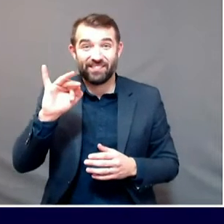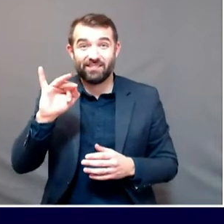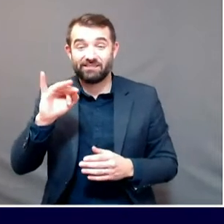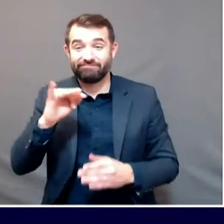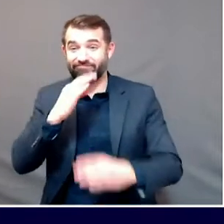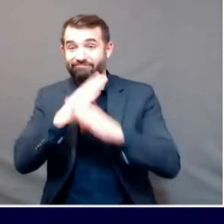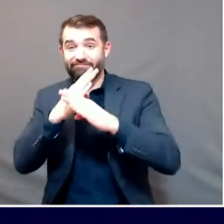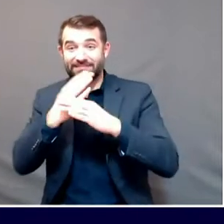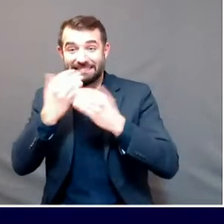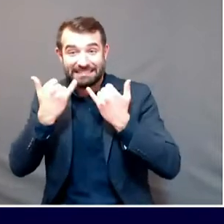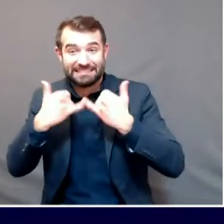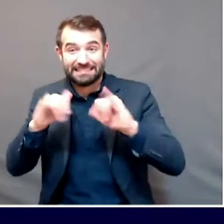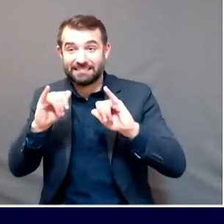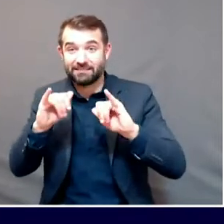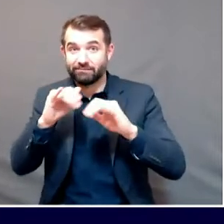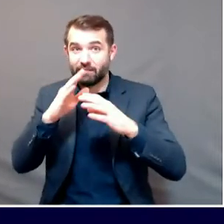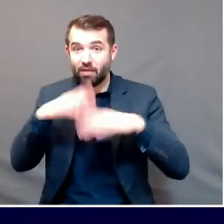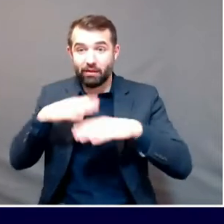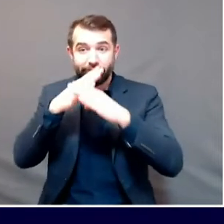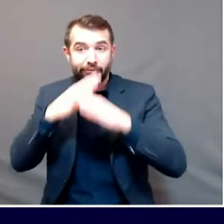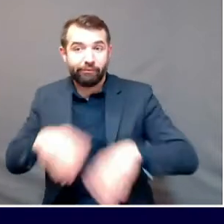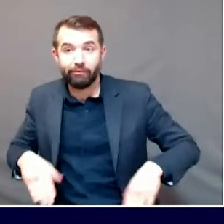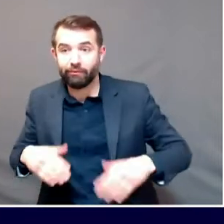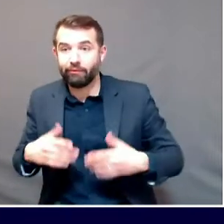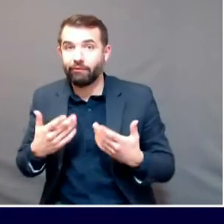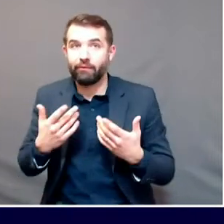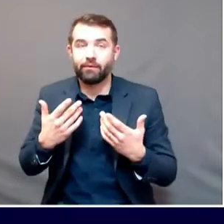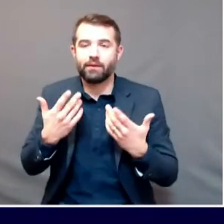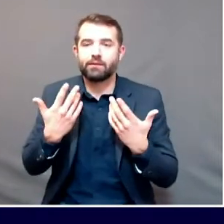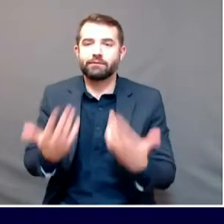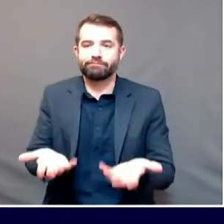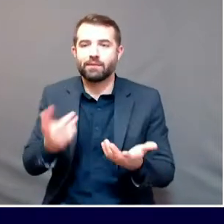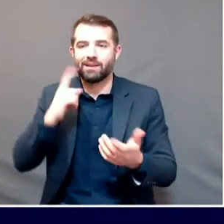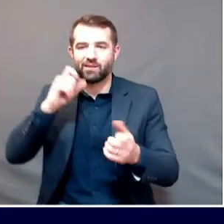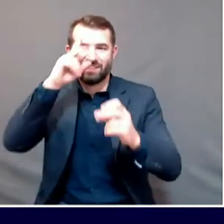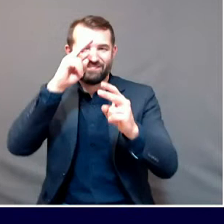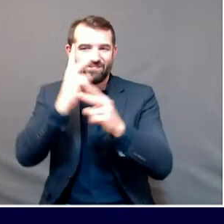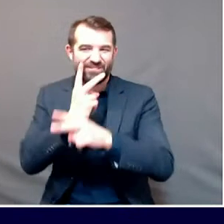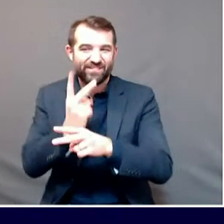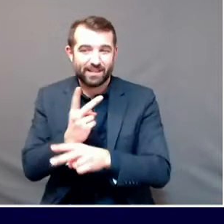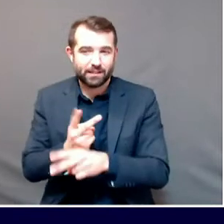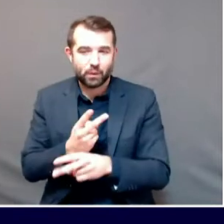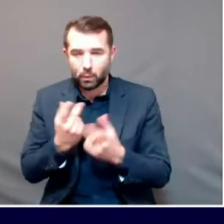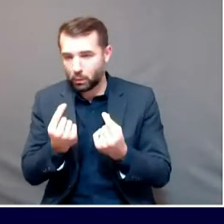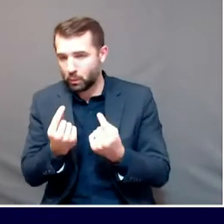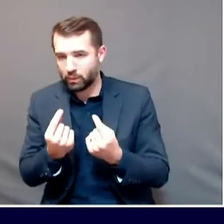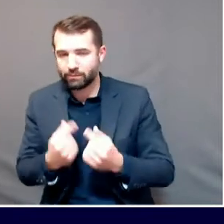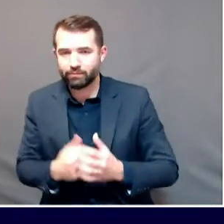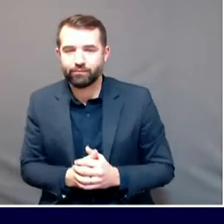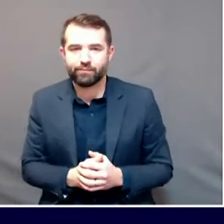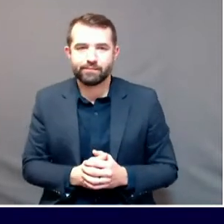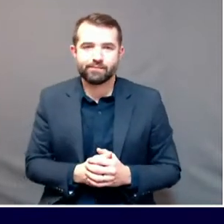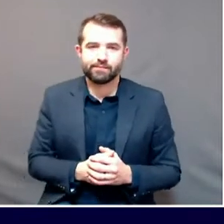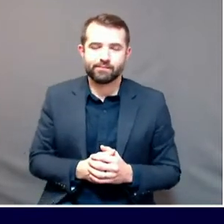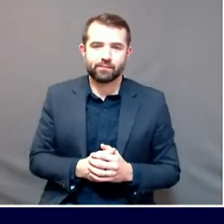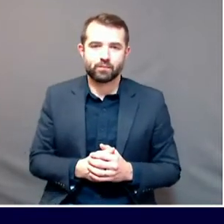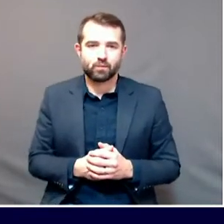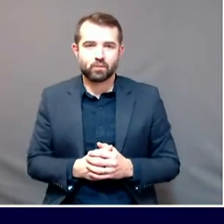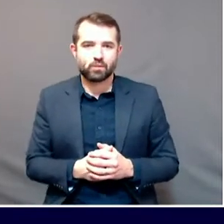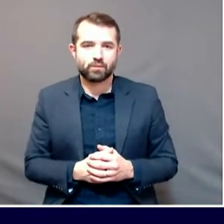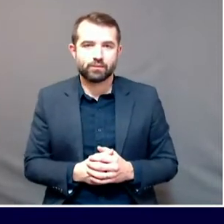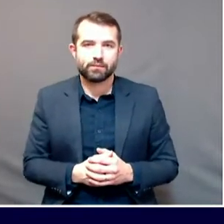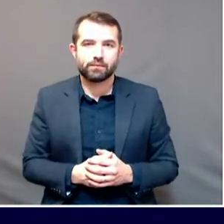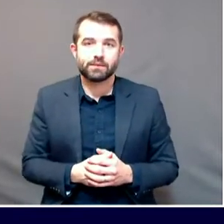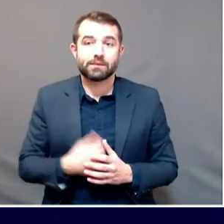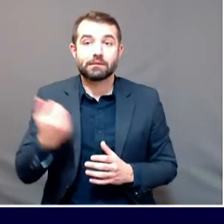don't think I've really sorted through what the implications of, say, mandates around these things would be, so on and so forth. I know those discussions are out